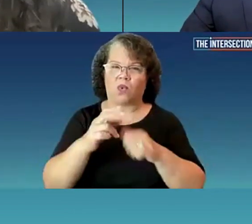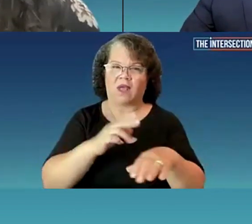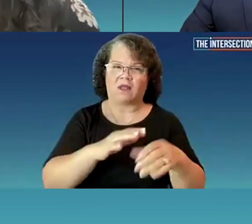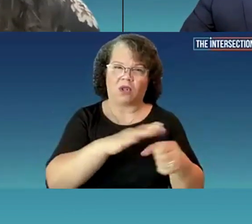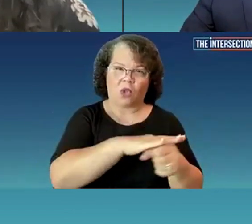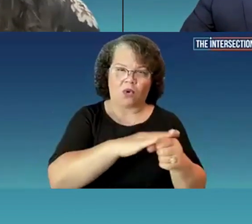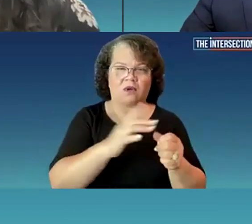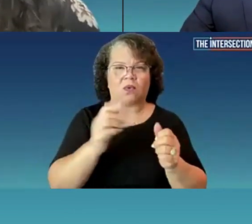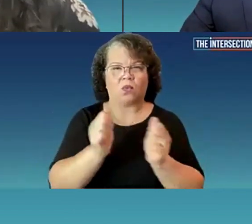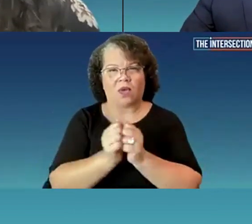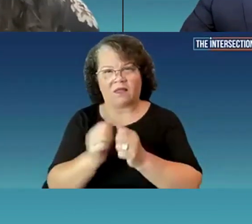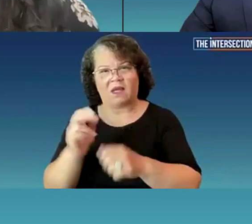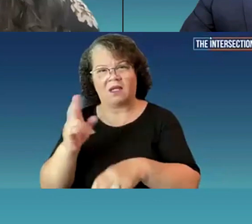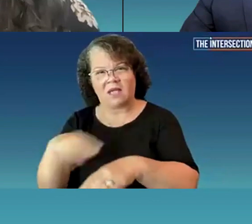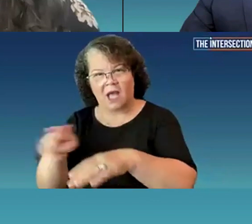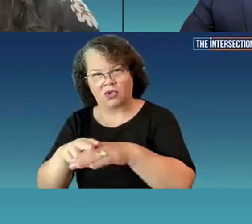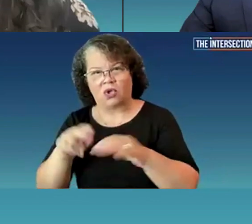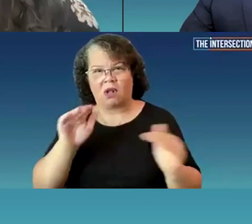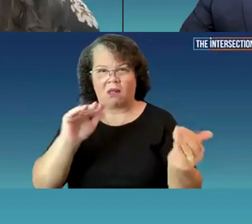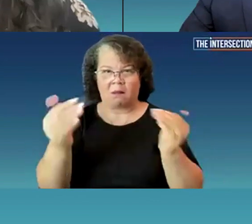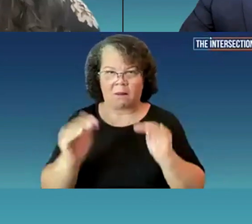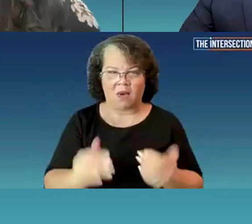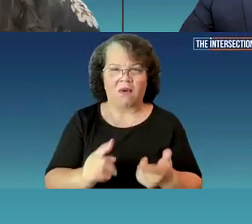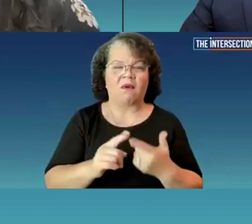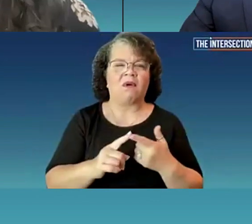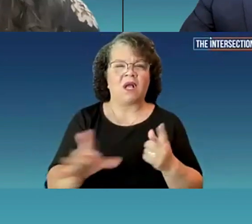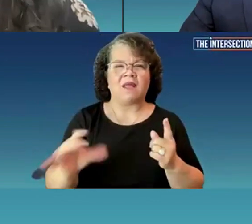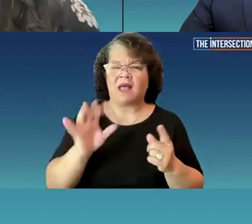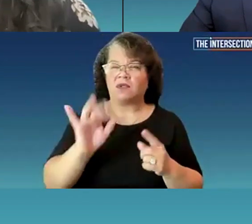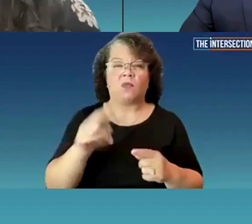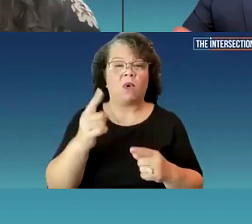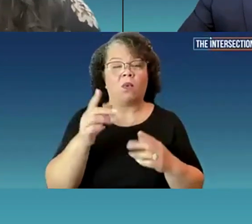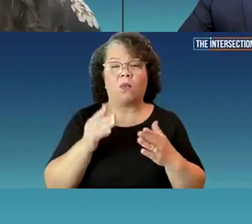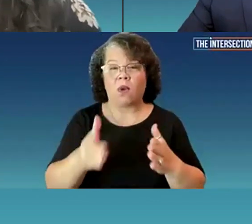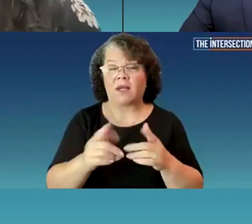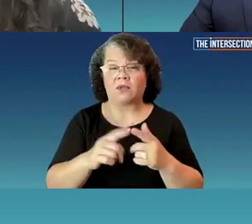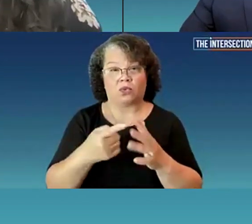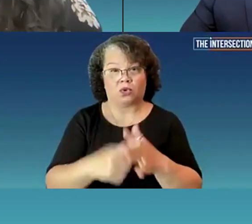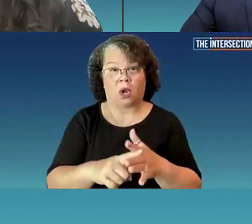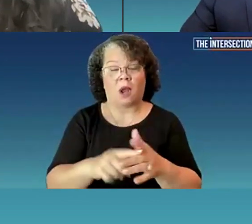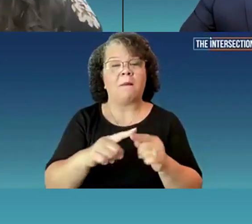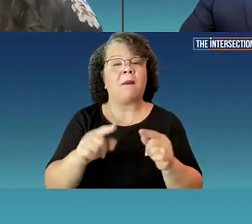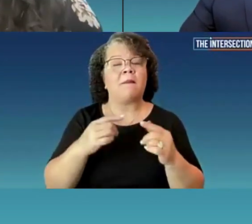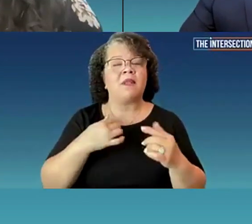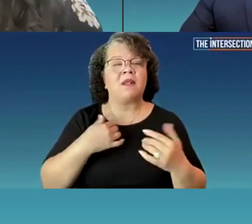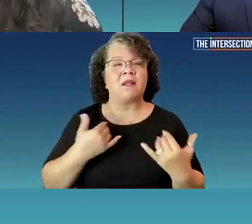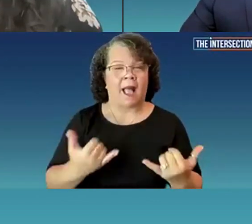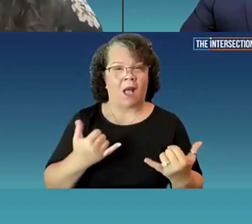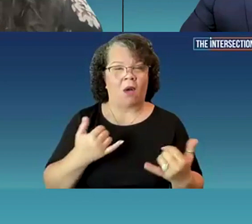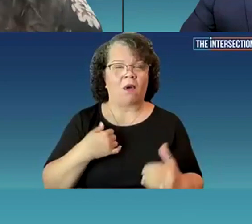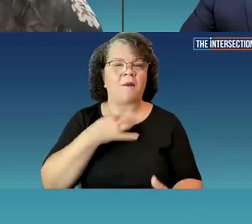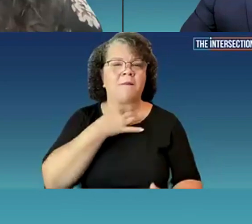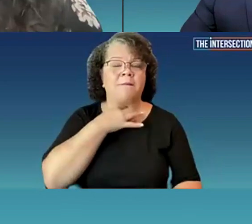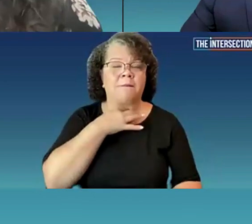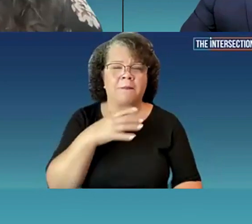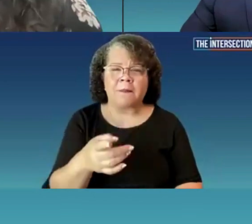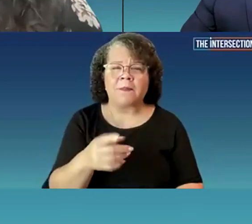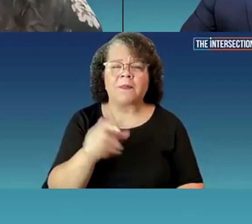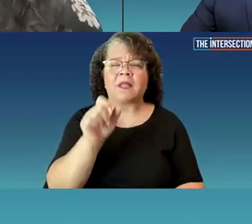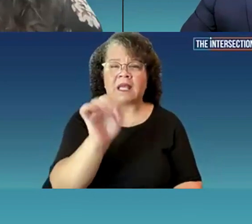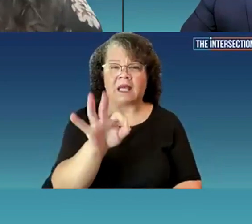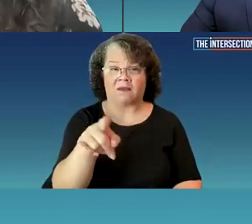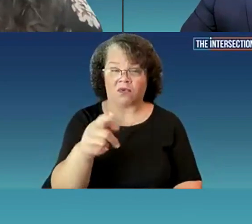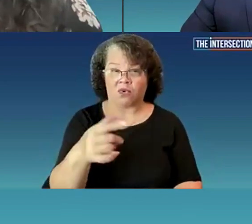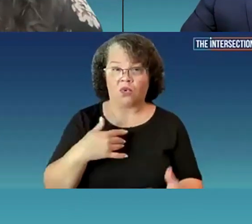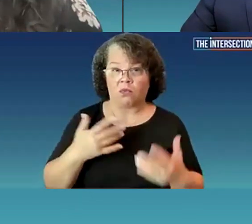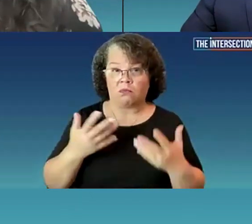are, a way to get started. But my next question would be, is if you have gotten